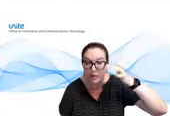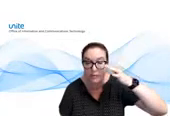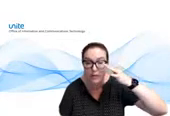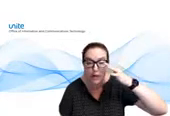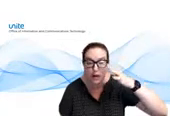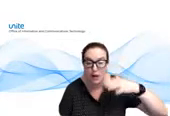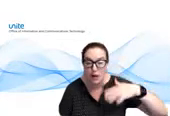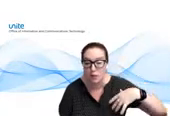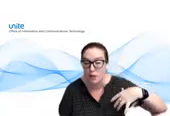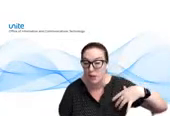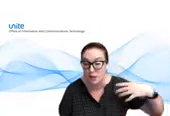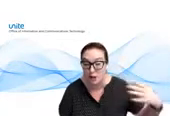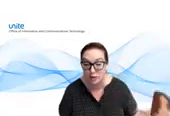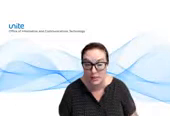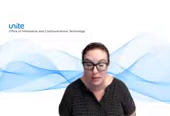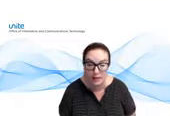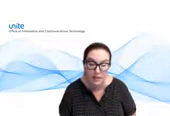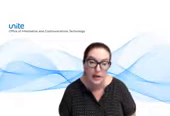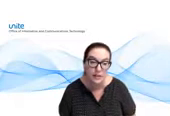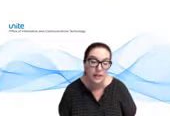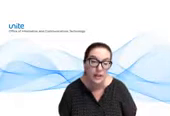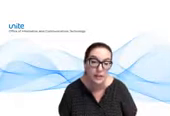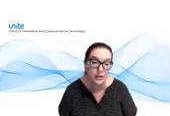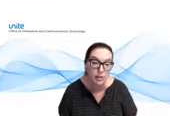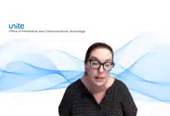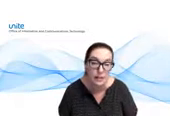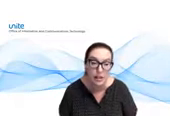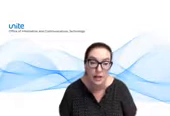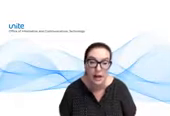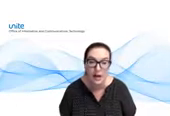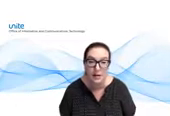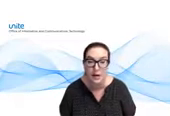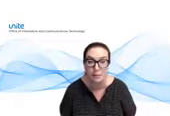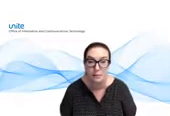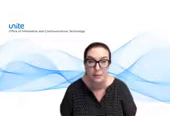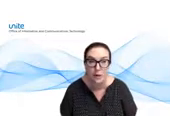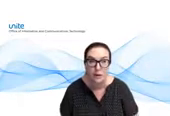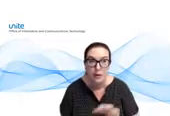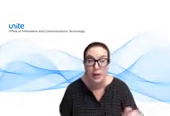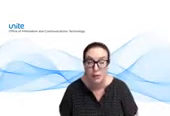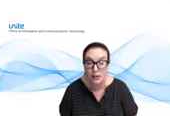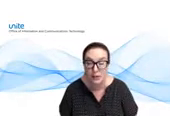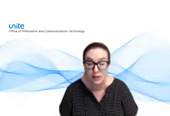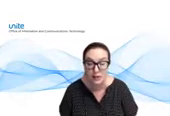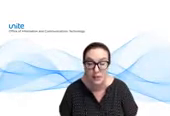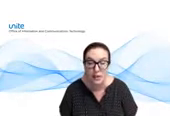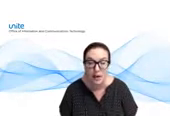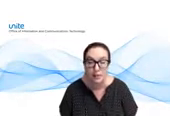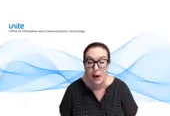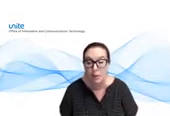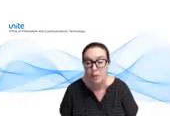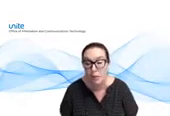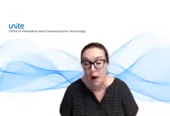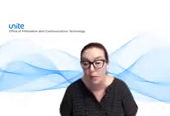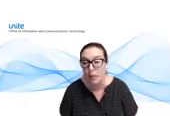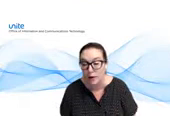all platforms, which is increasingly tied to their translation and captioning